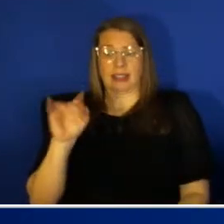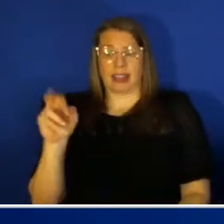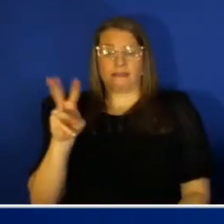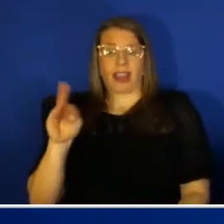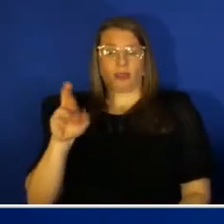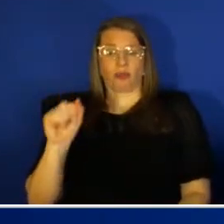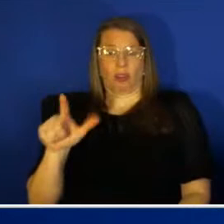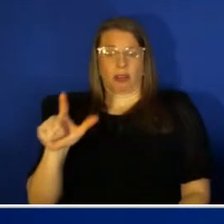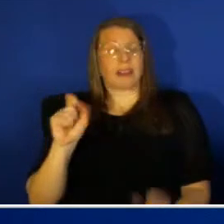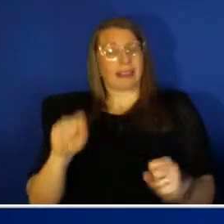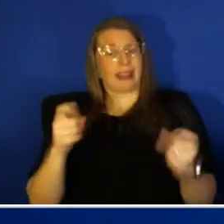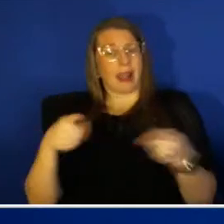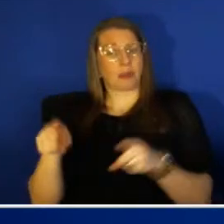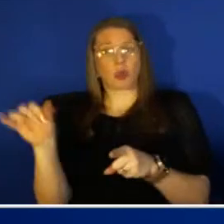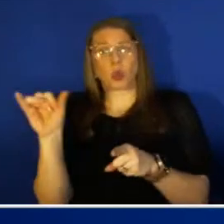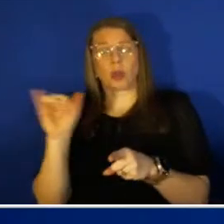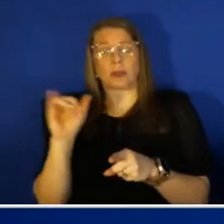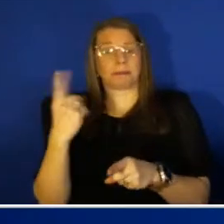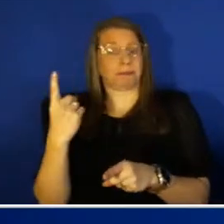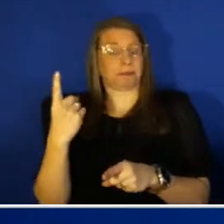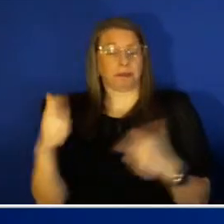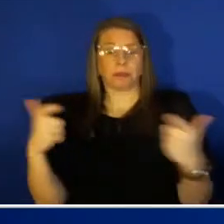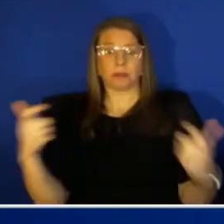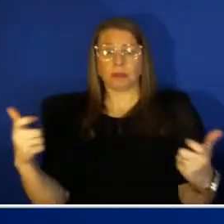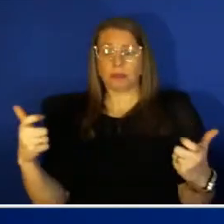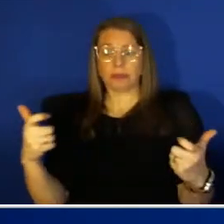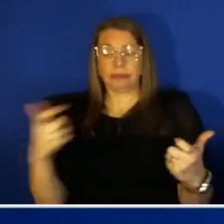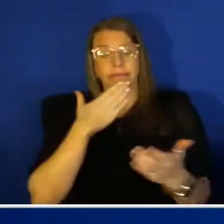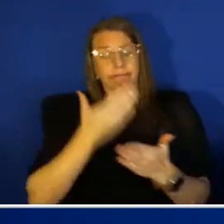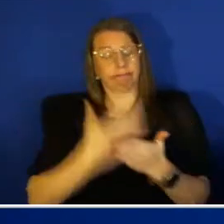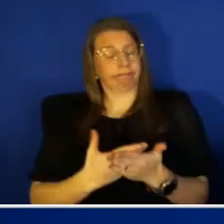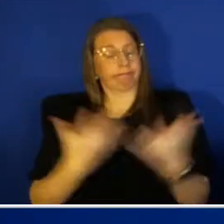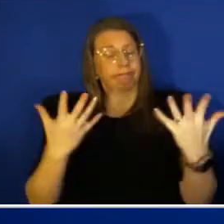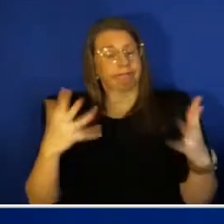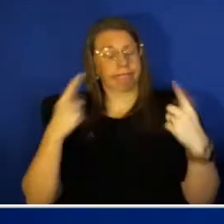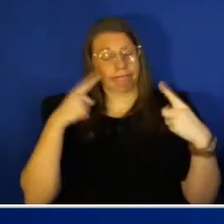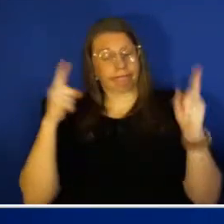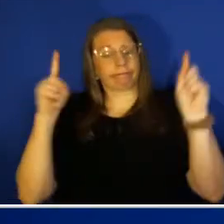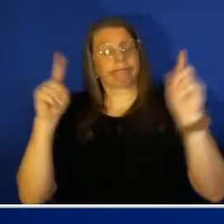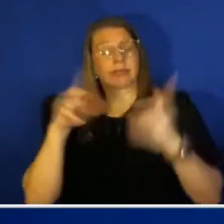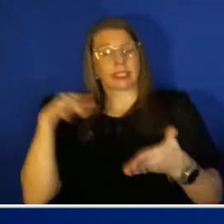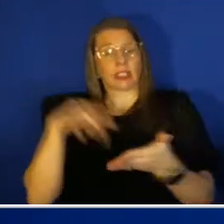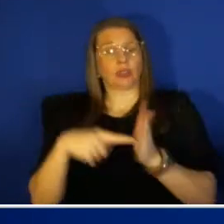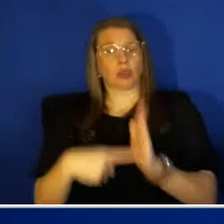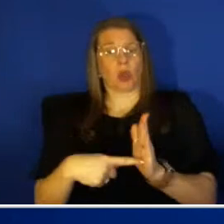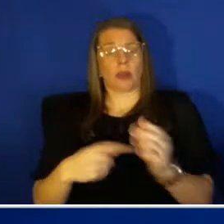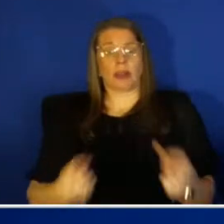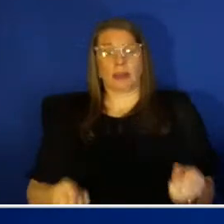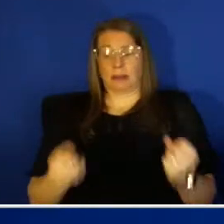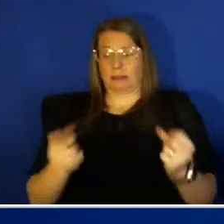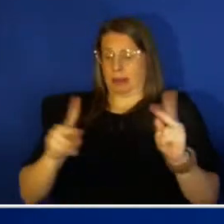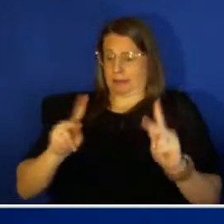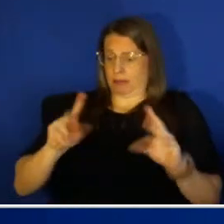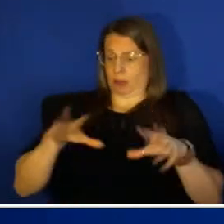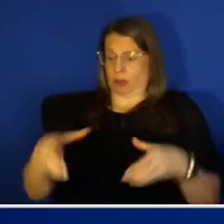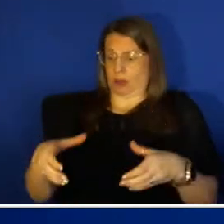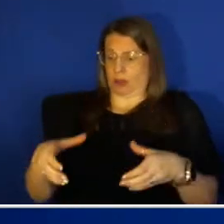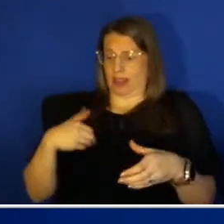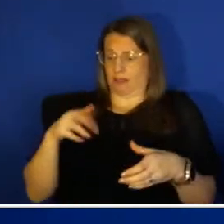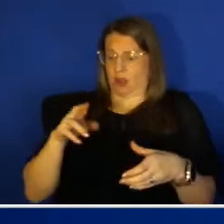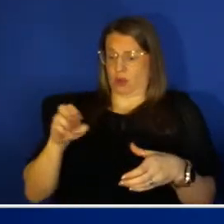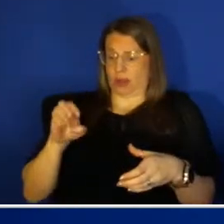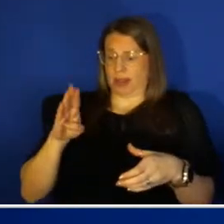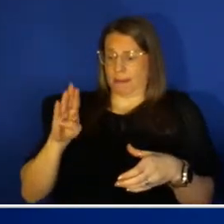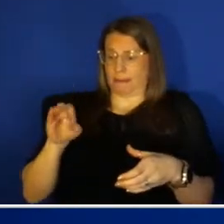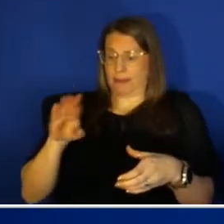can happen as well. This was one large, well-done study that showed that really the amount of people who have that rebound with symptoms